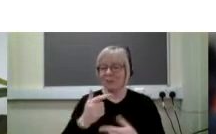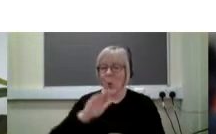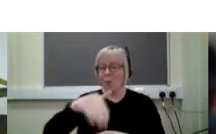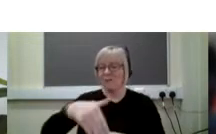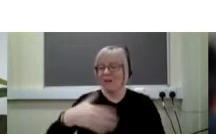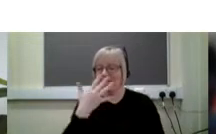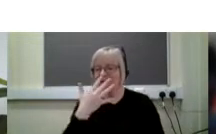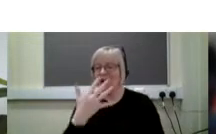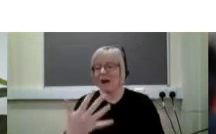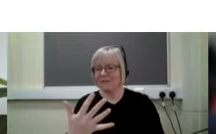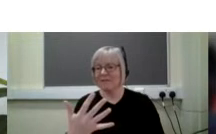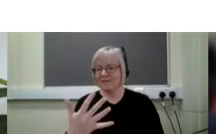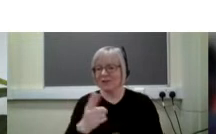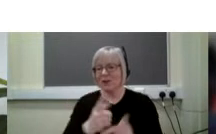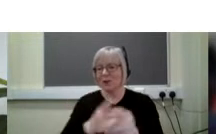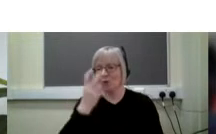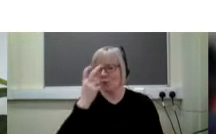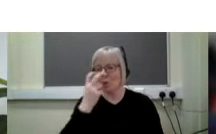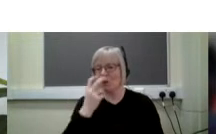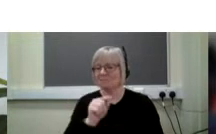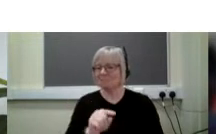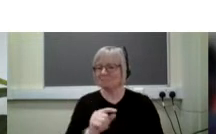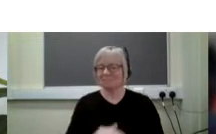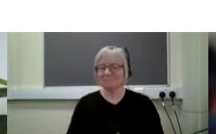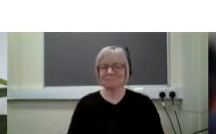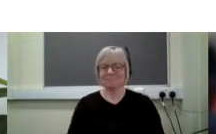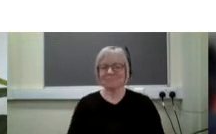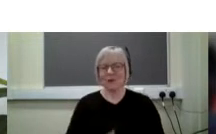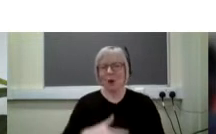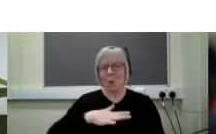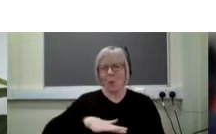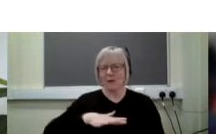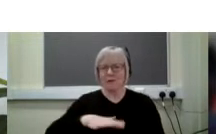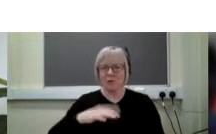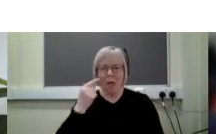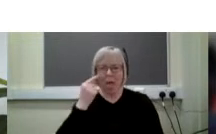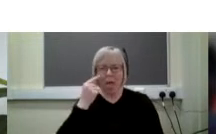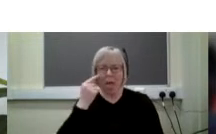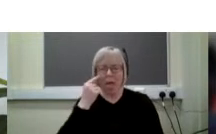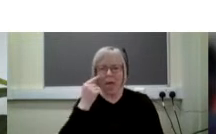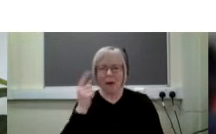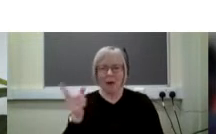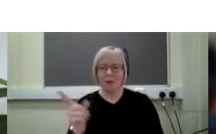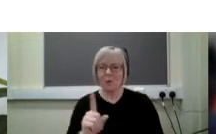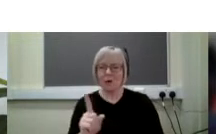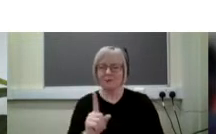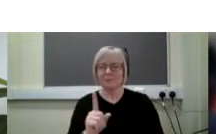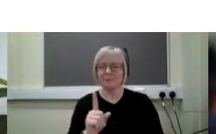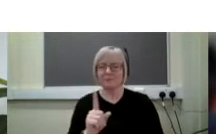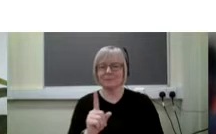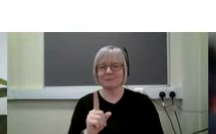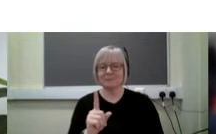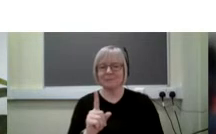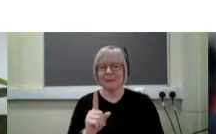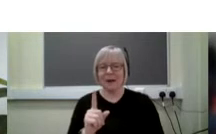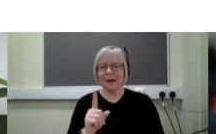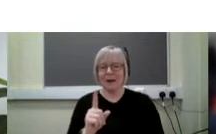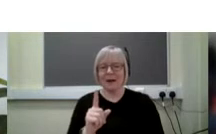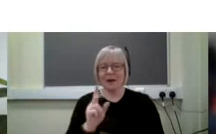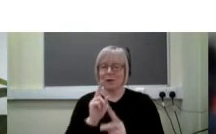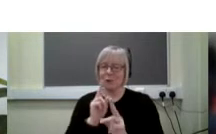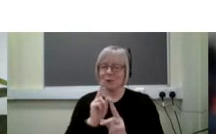over. What we wanted to have a look at with the study, one of the motivations was to see